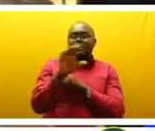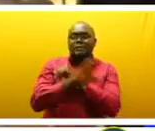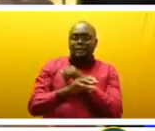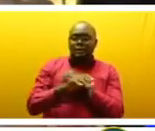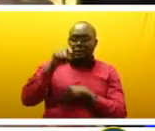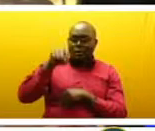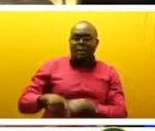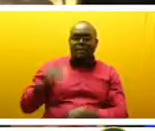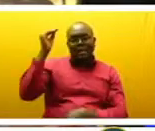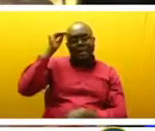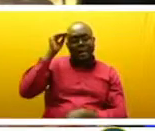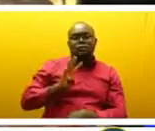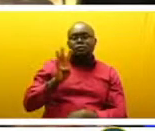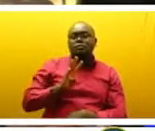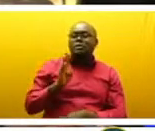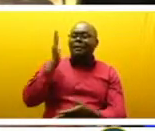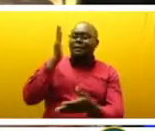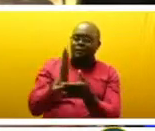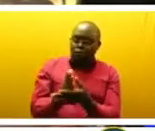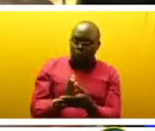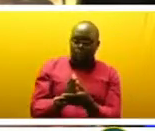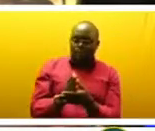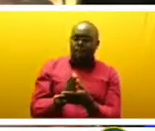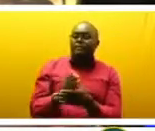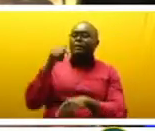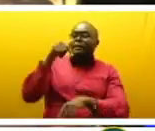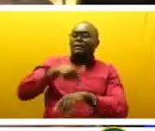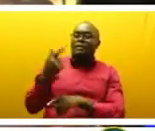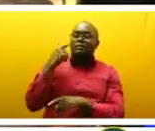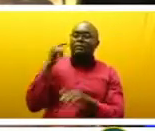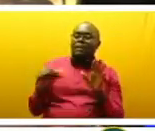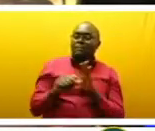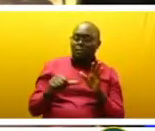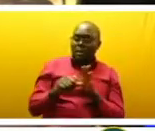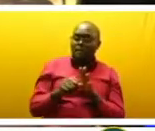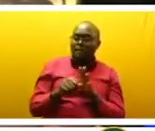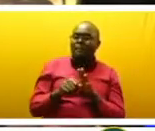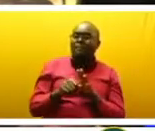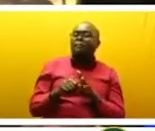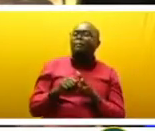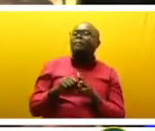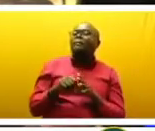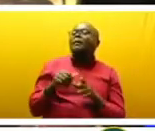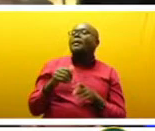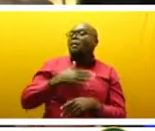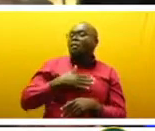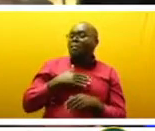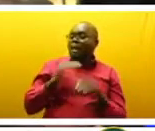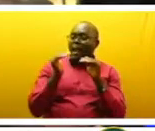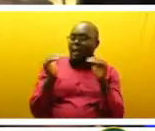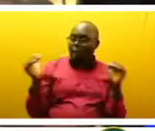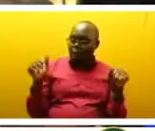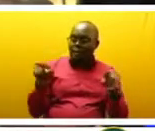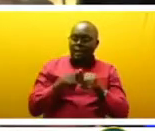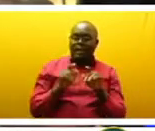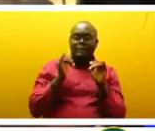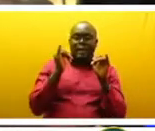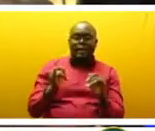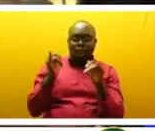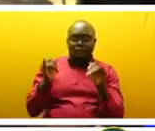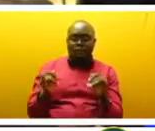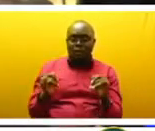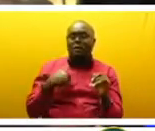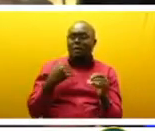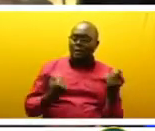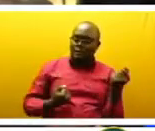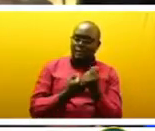must learn to speak up, we must speak out when we see a problem. And on my level, as an individual, I applaud